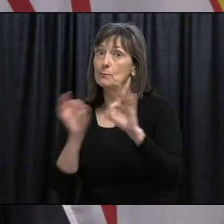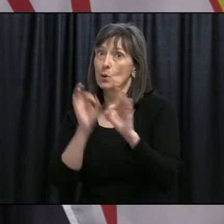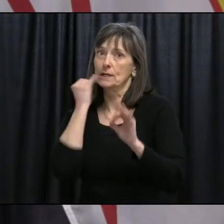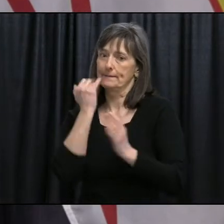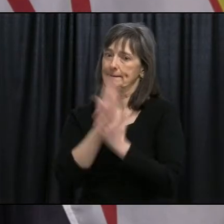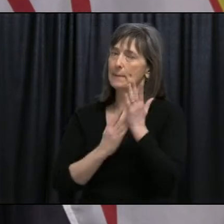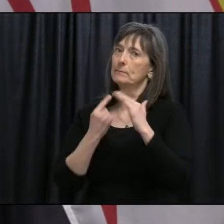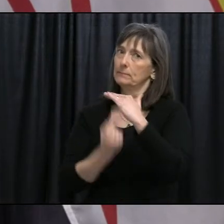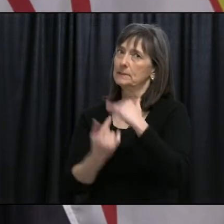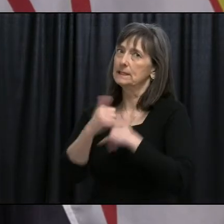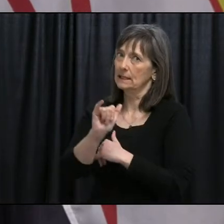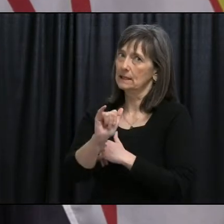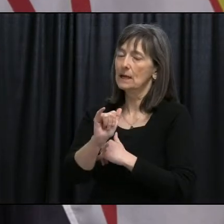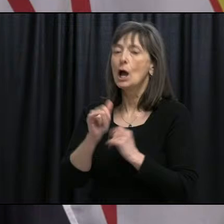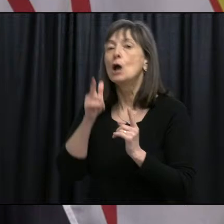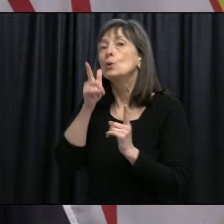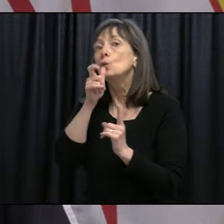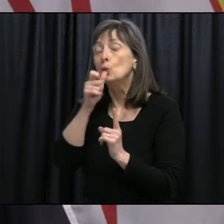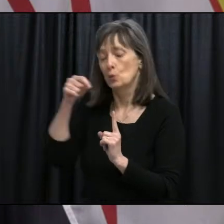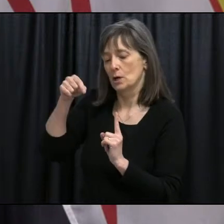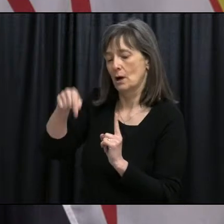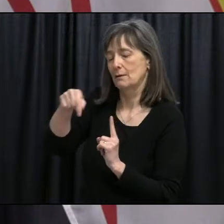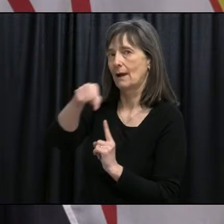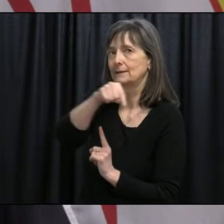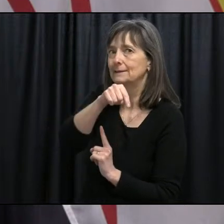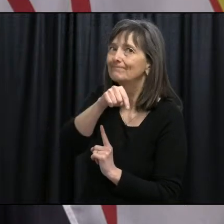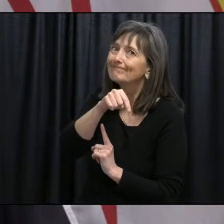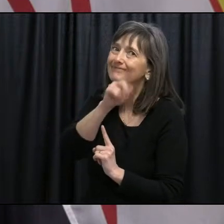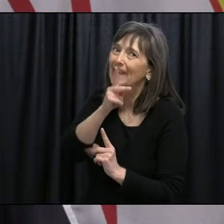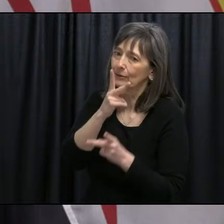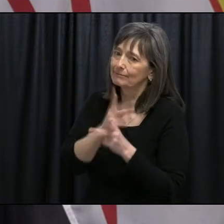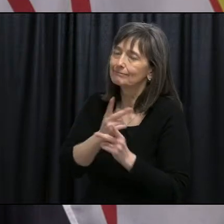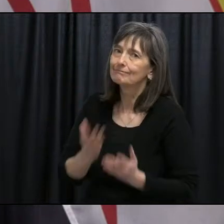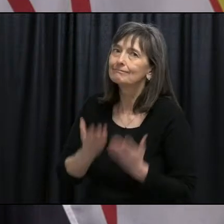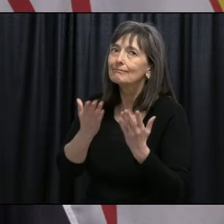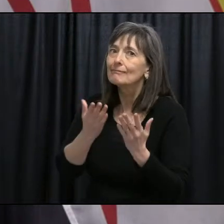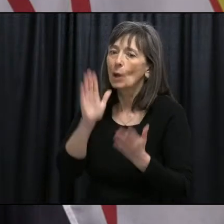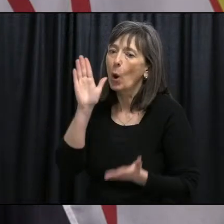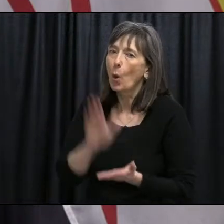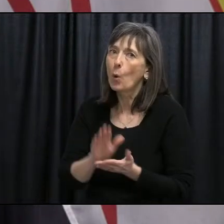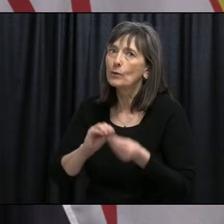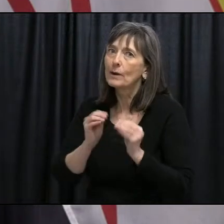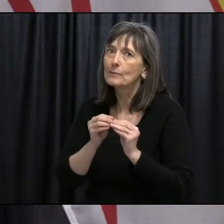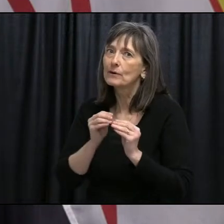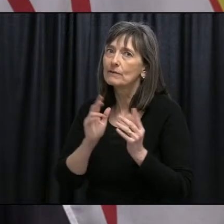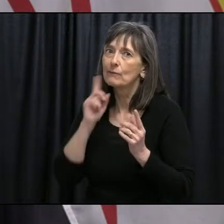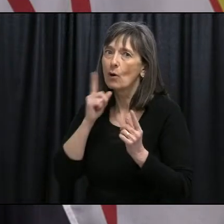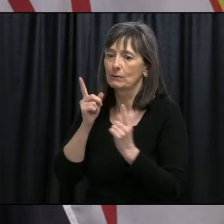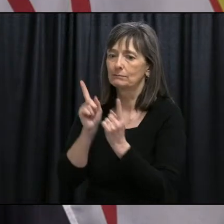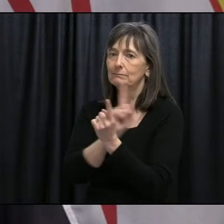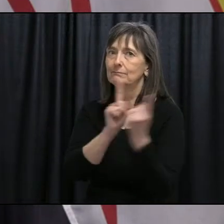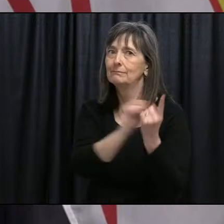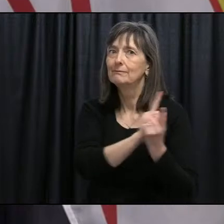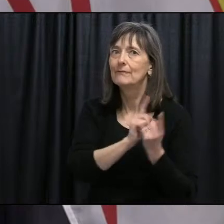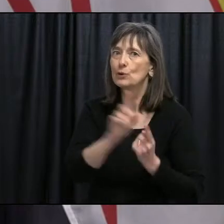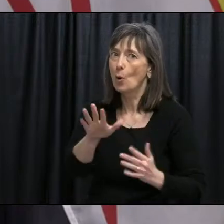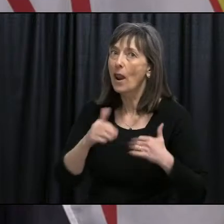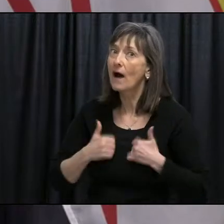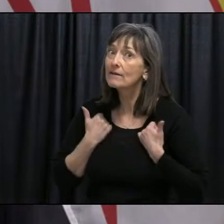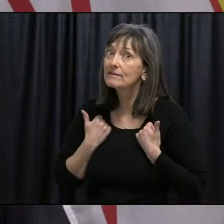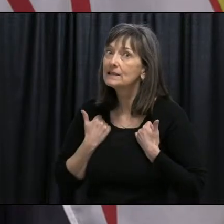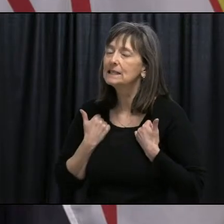and that recommendation of keeping contacts low. We try to remain as consistent as we can across all